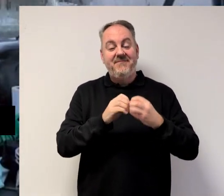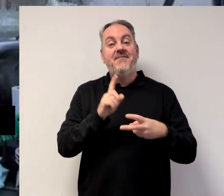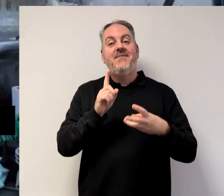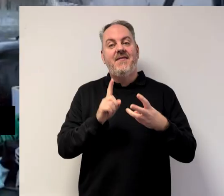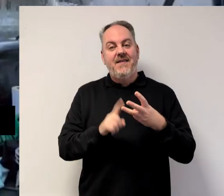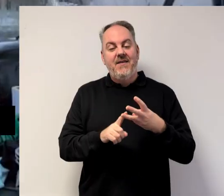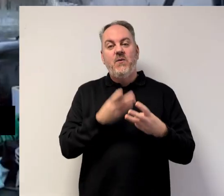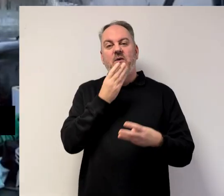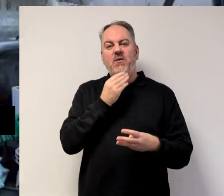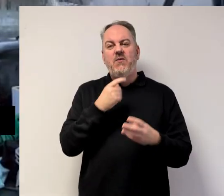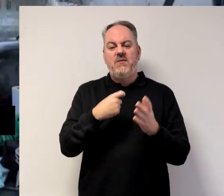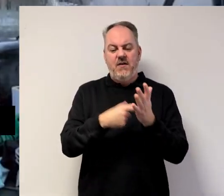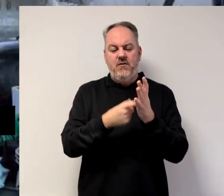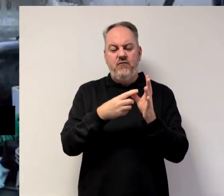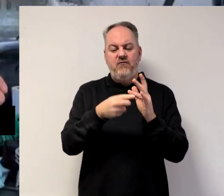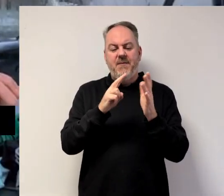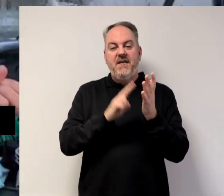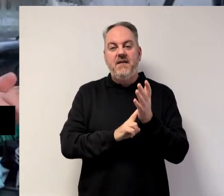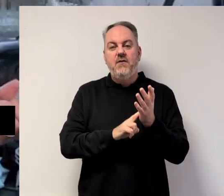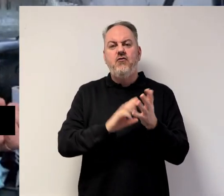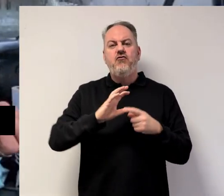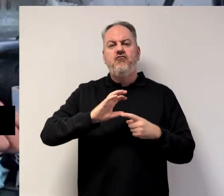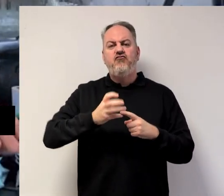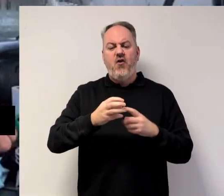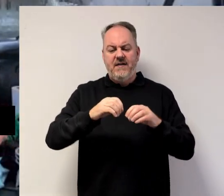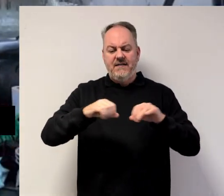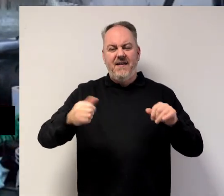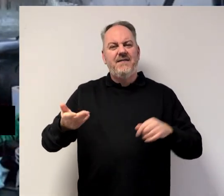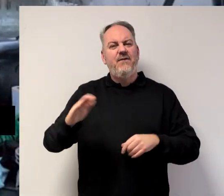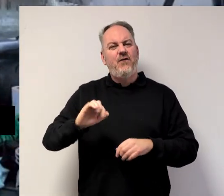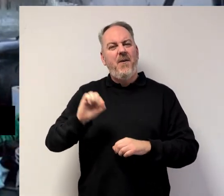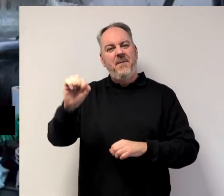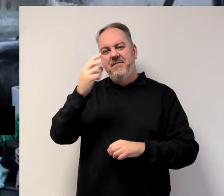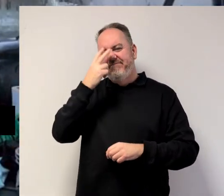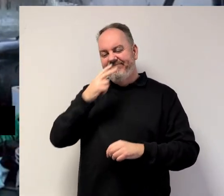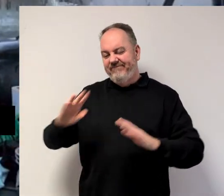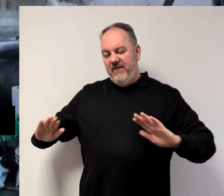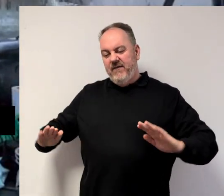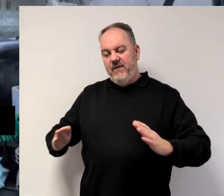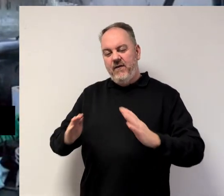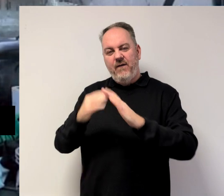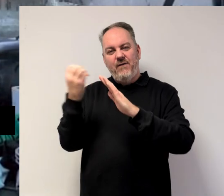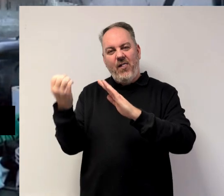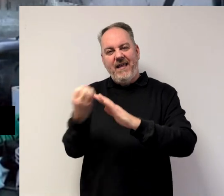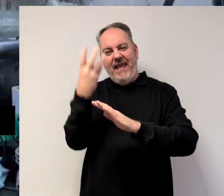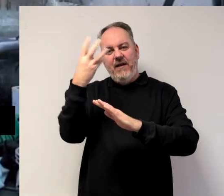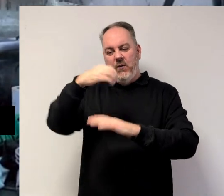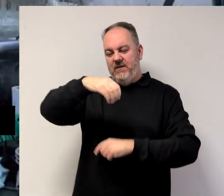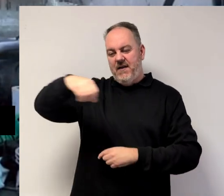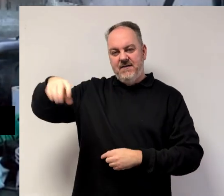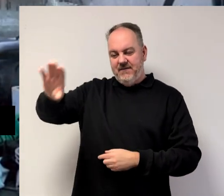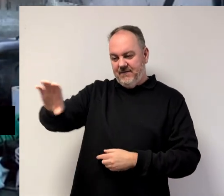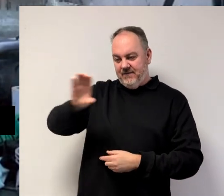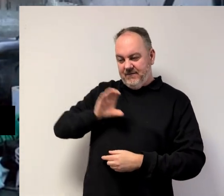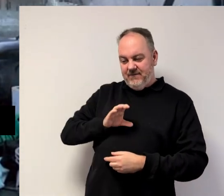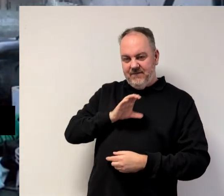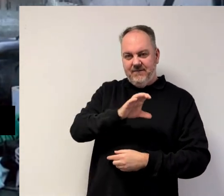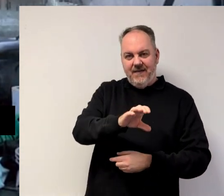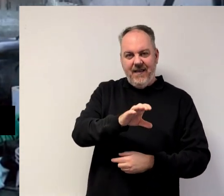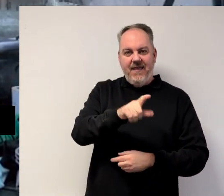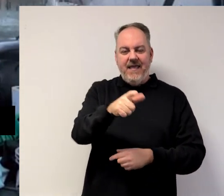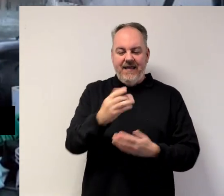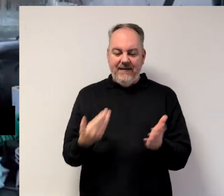that in. It's a volcanic dust which remineralizes. We really look